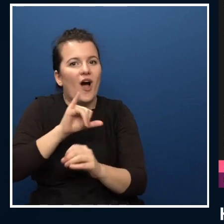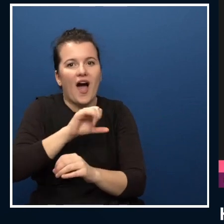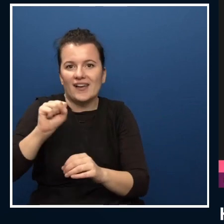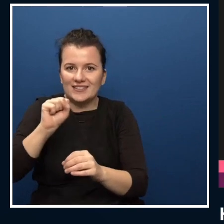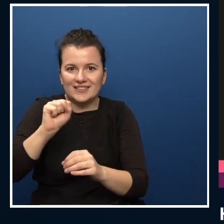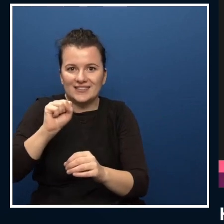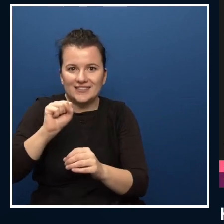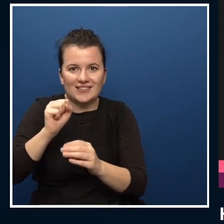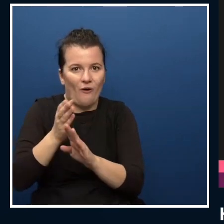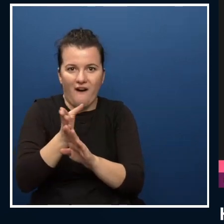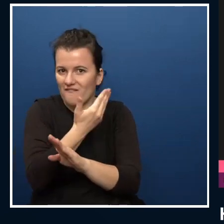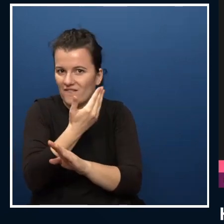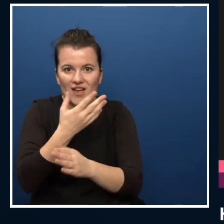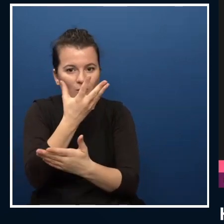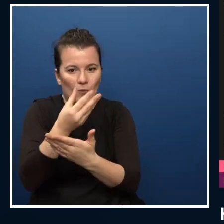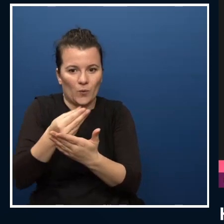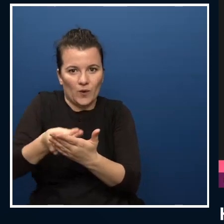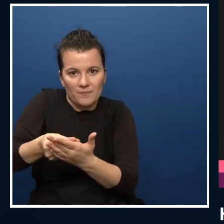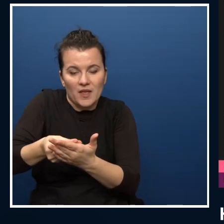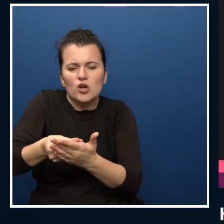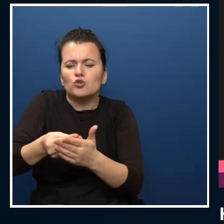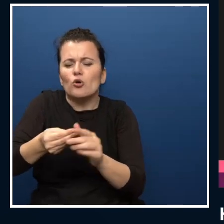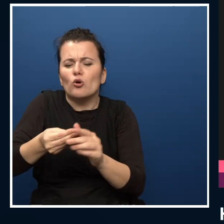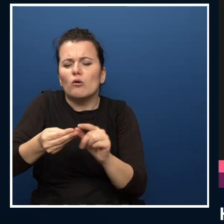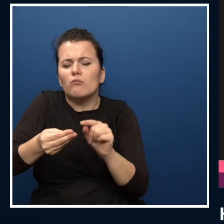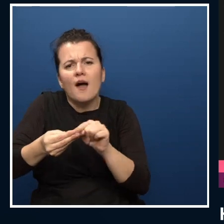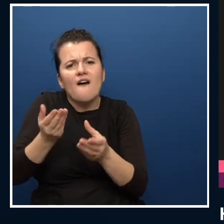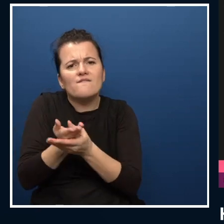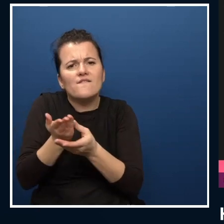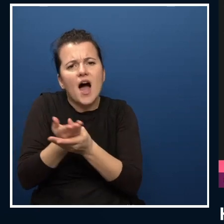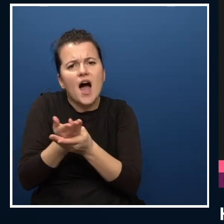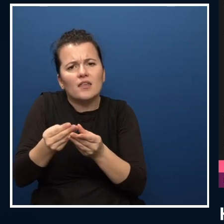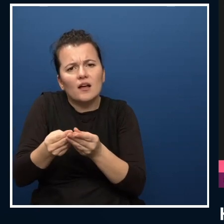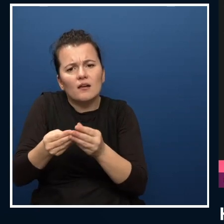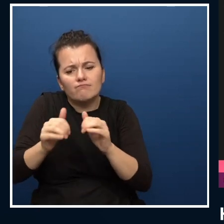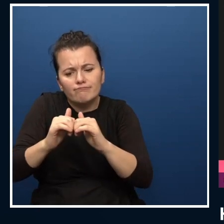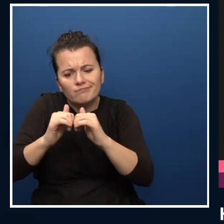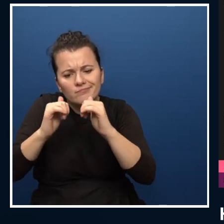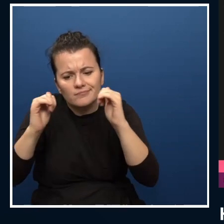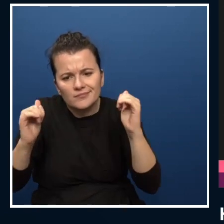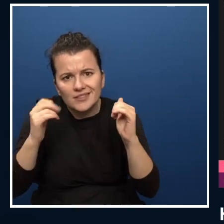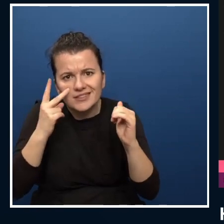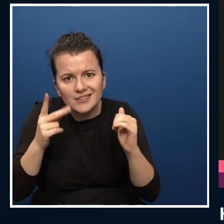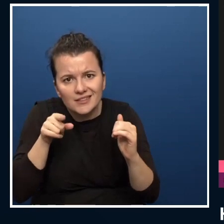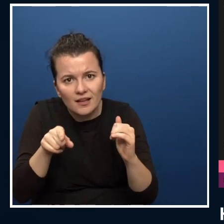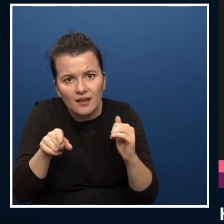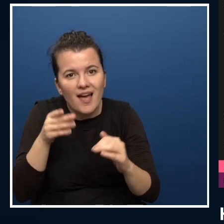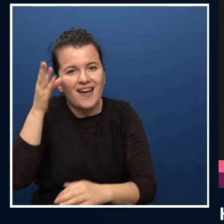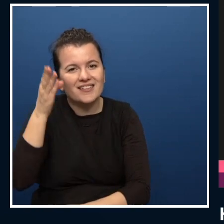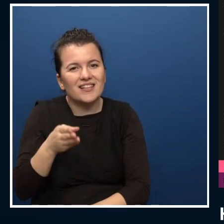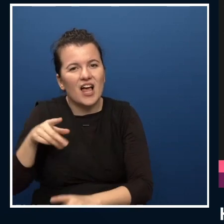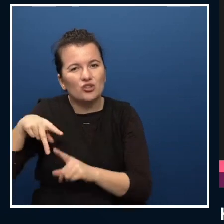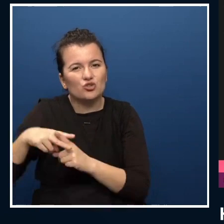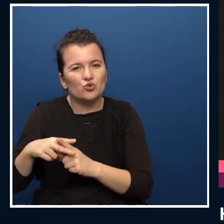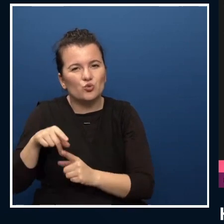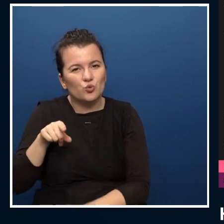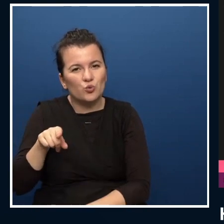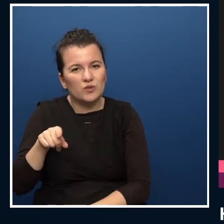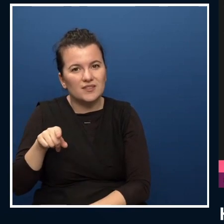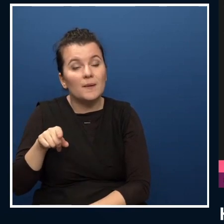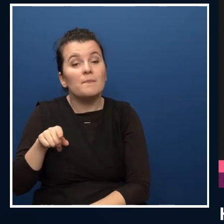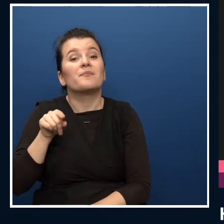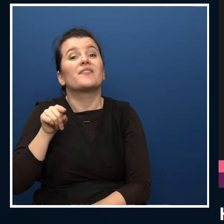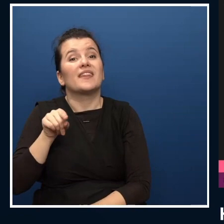what's going on here? Remember I had that /tools? I've been doing my tools list